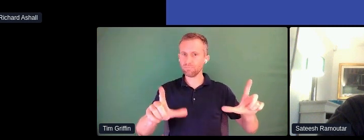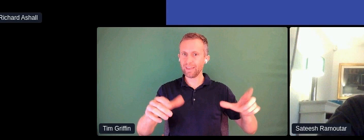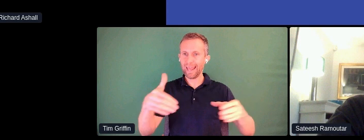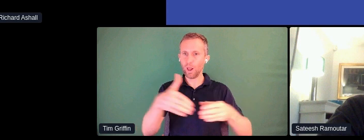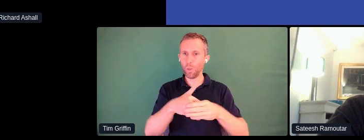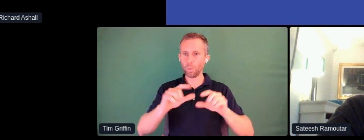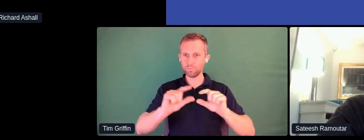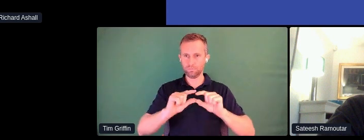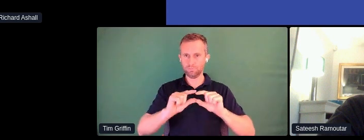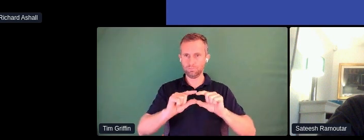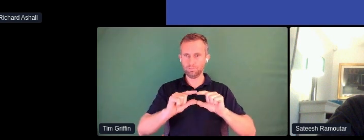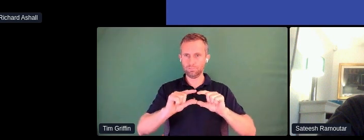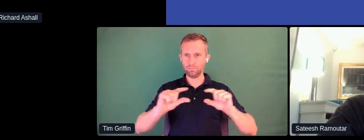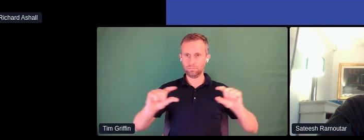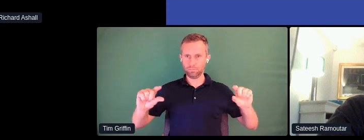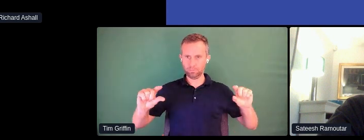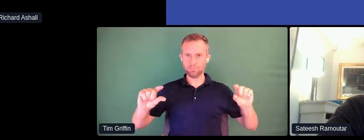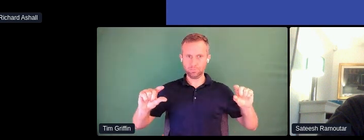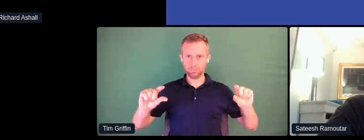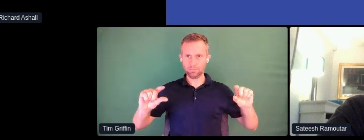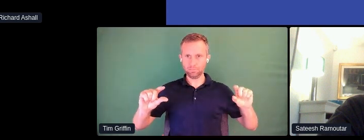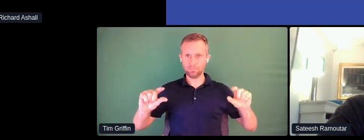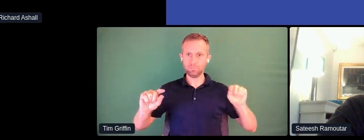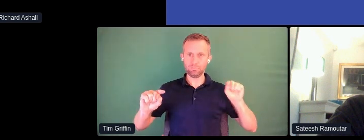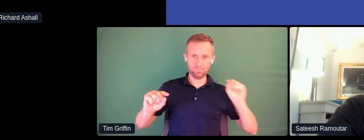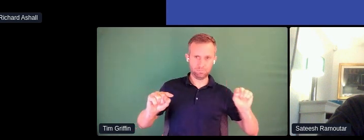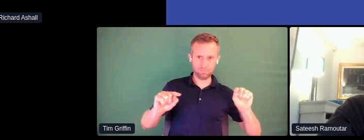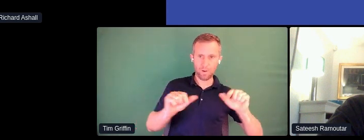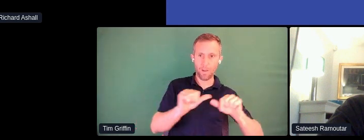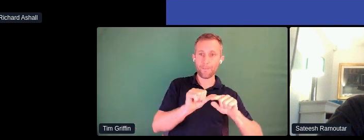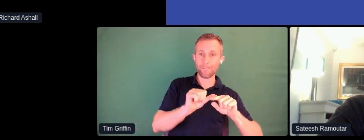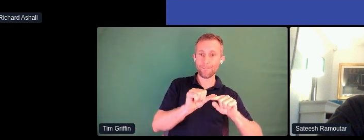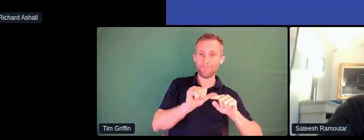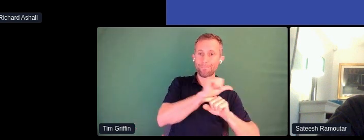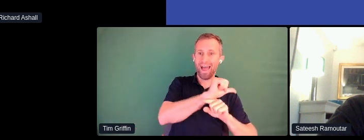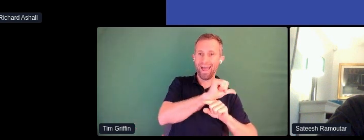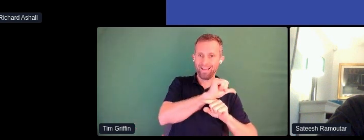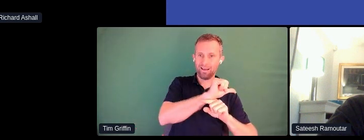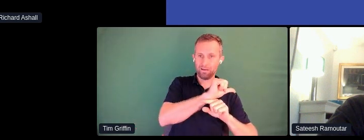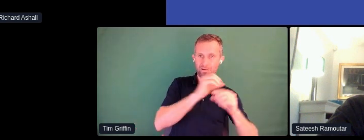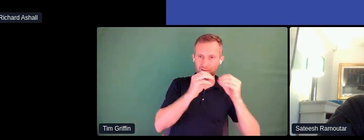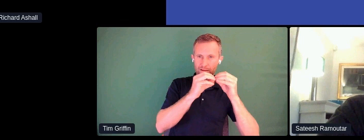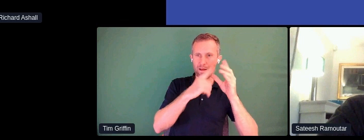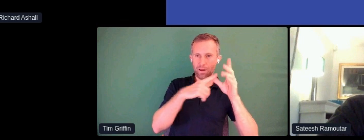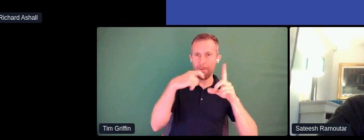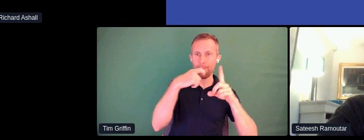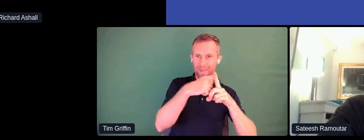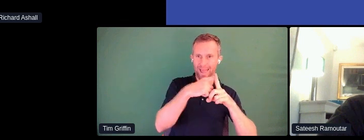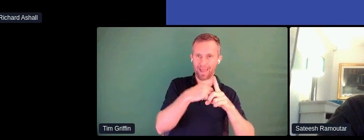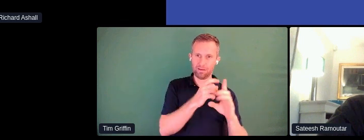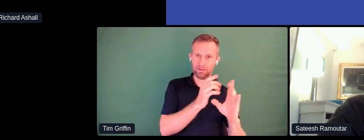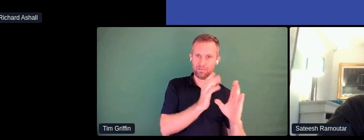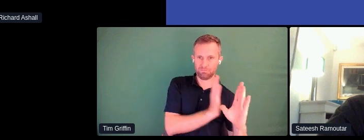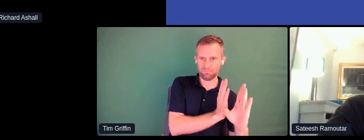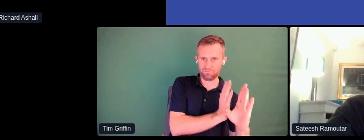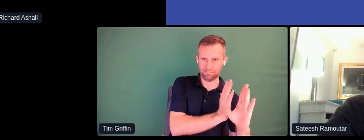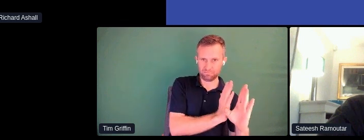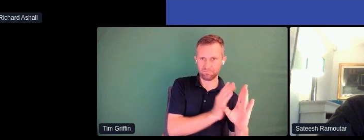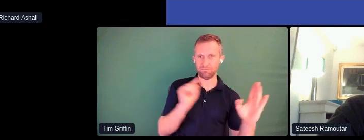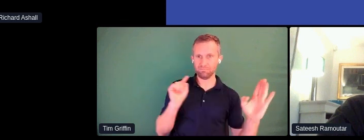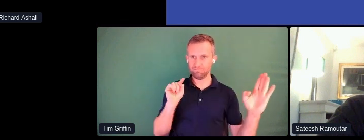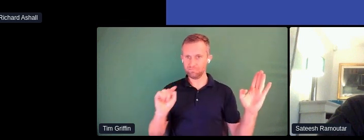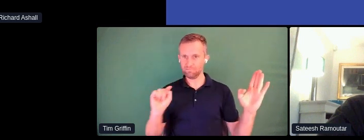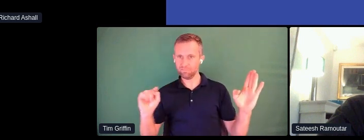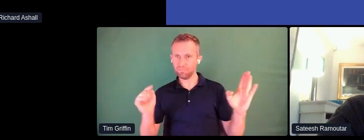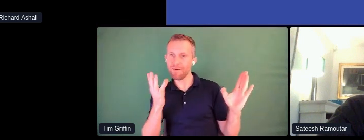bottom, and the back button always at the left, and the function buttons at